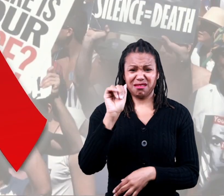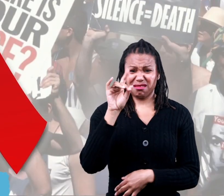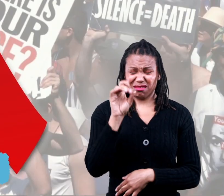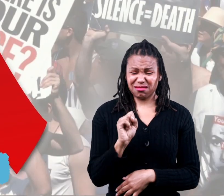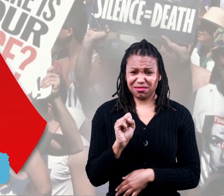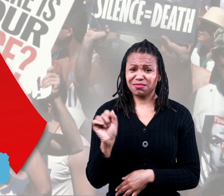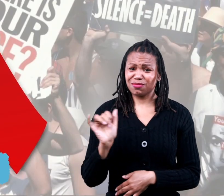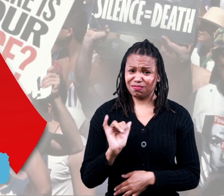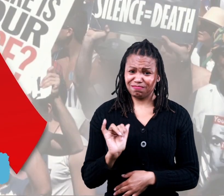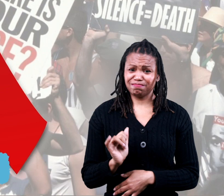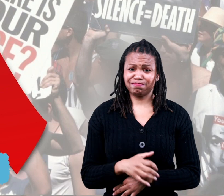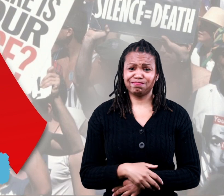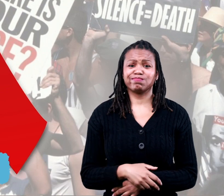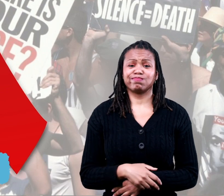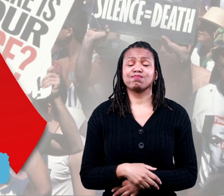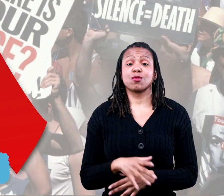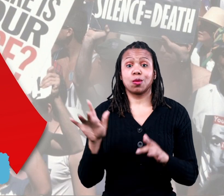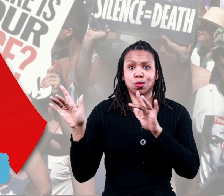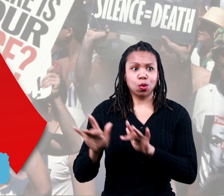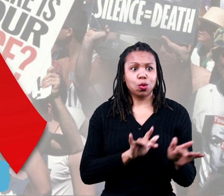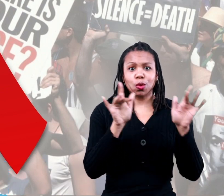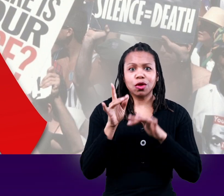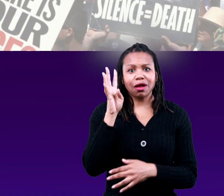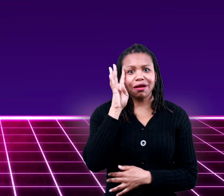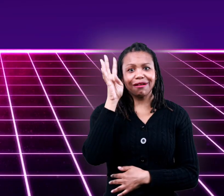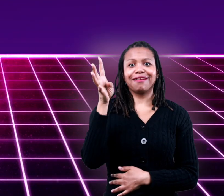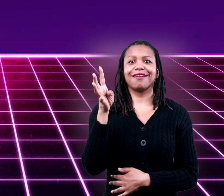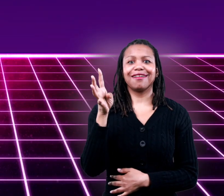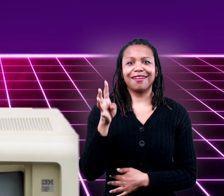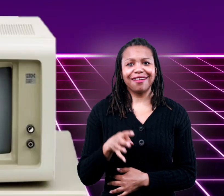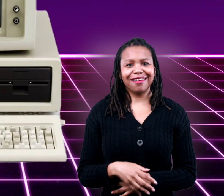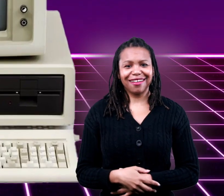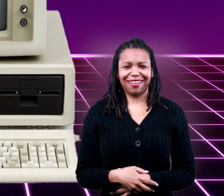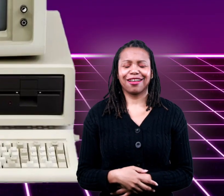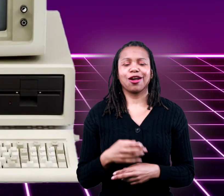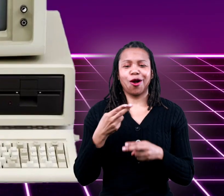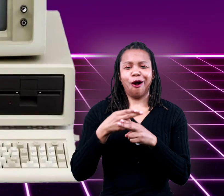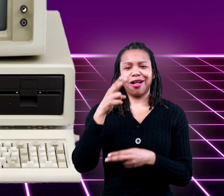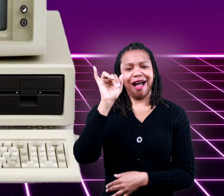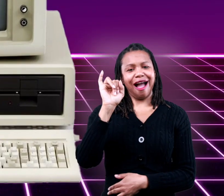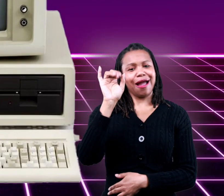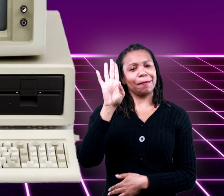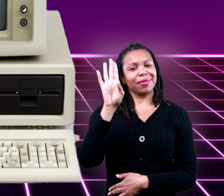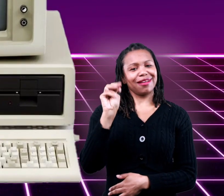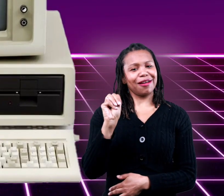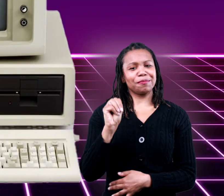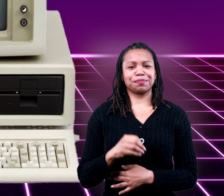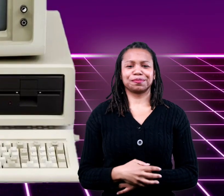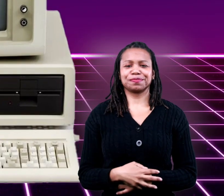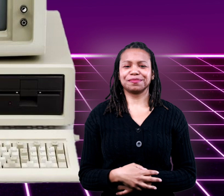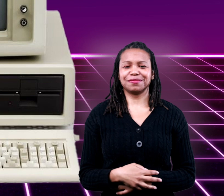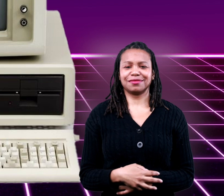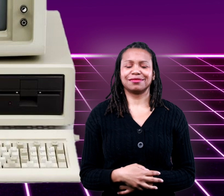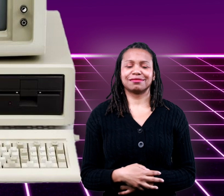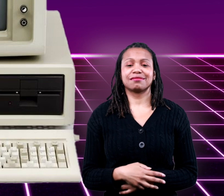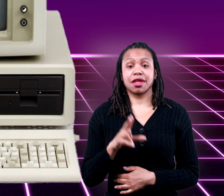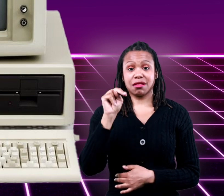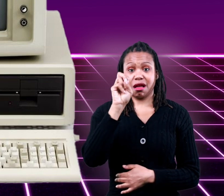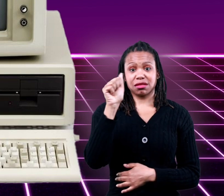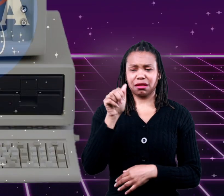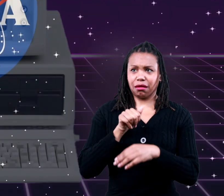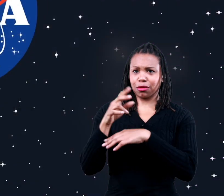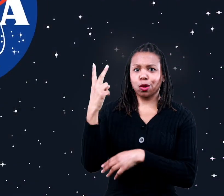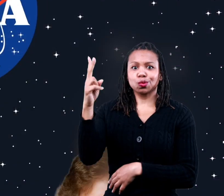disease called AIDS was identified, and the personal computer was introduced by a company called